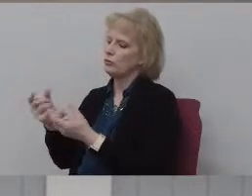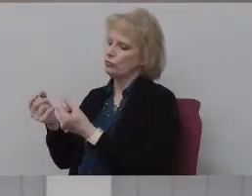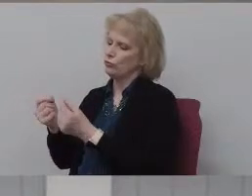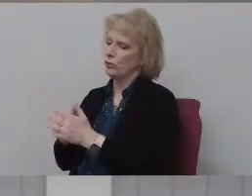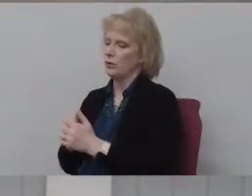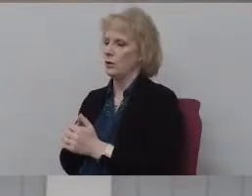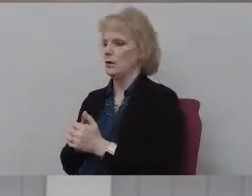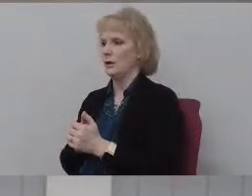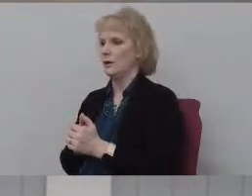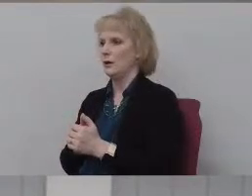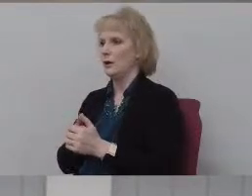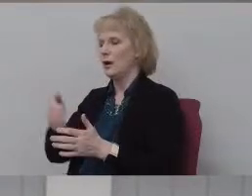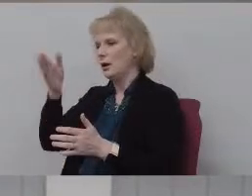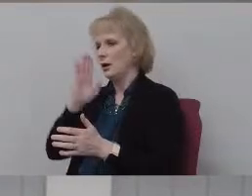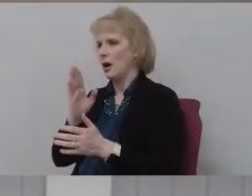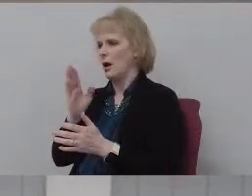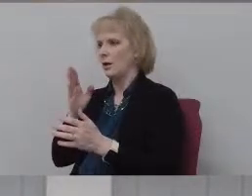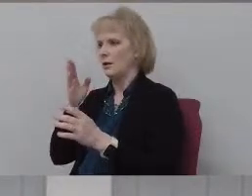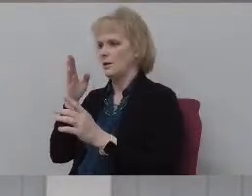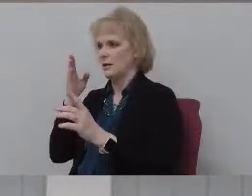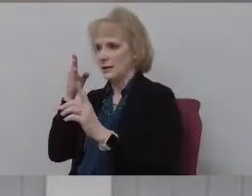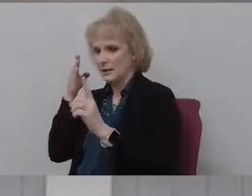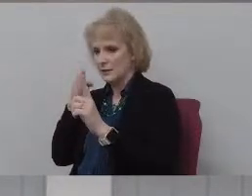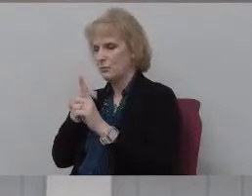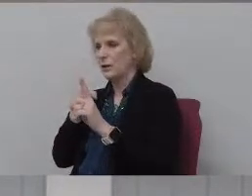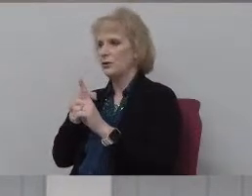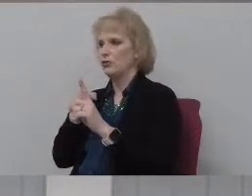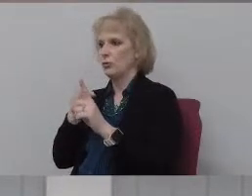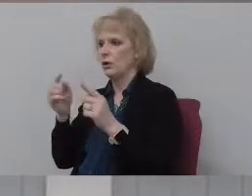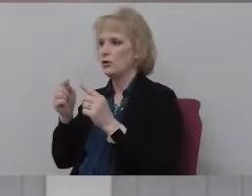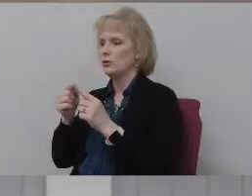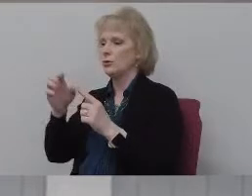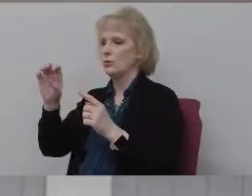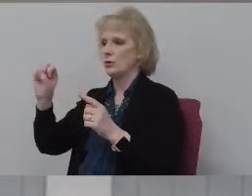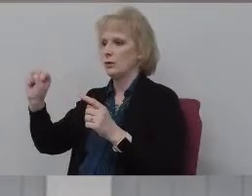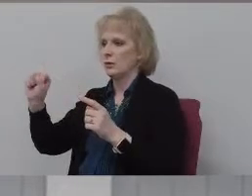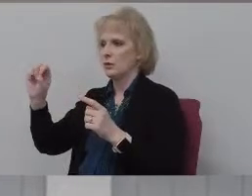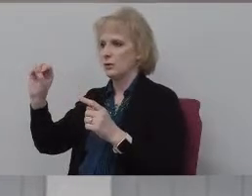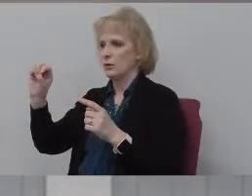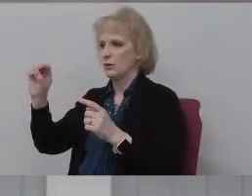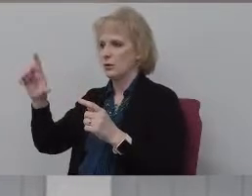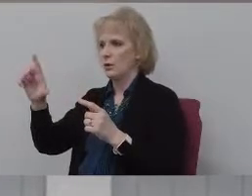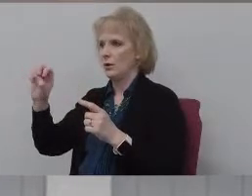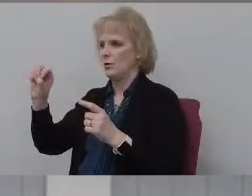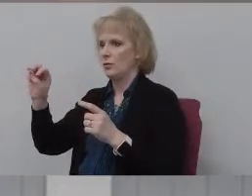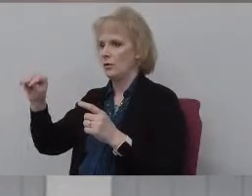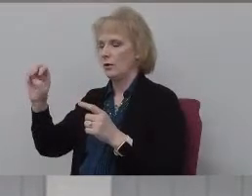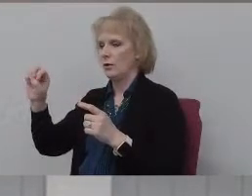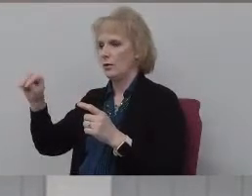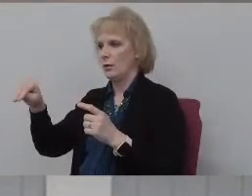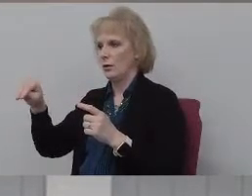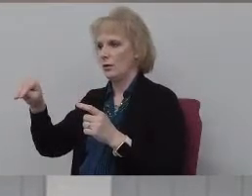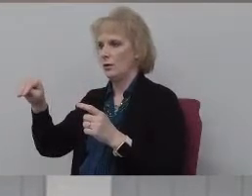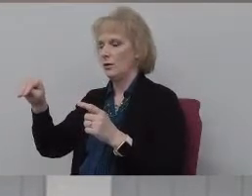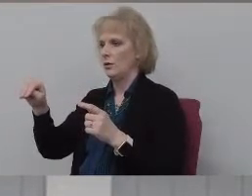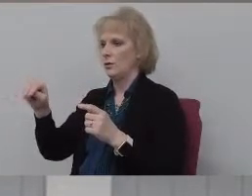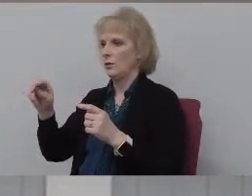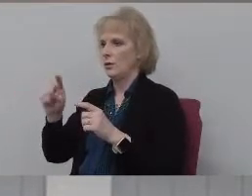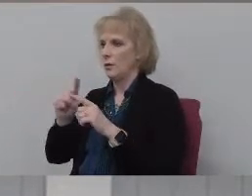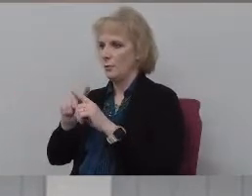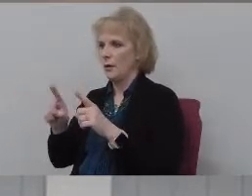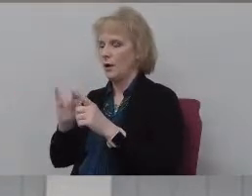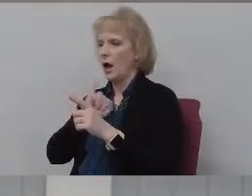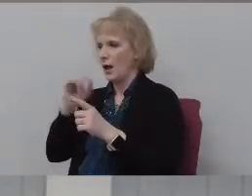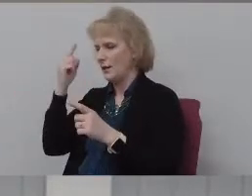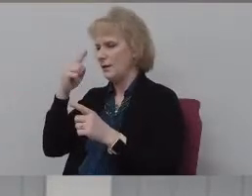know, God speaks directly to Solomon, and we'll see that, the Lord willing. That'll probably be next week that we'll see that. But I think there is